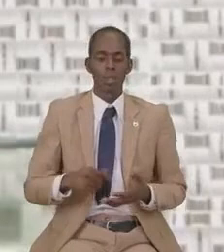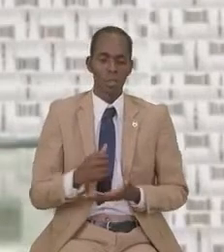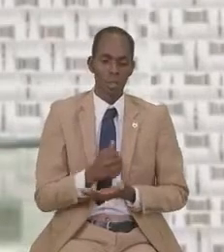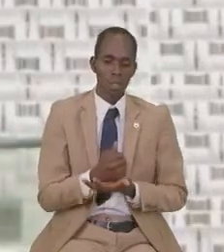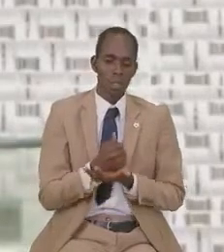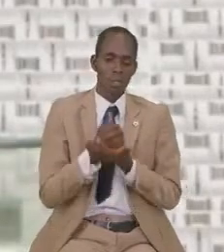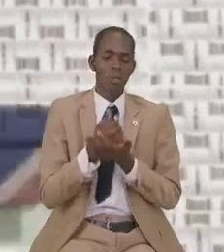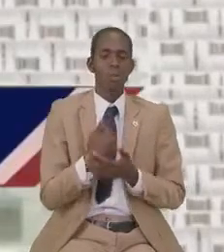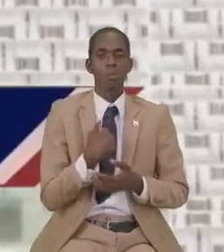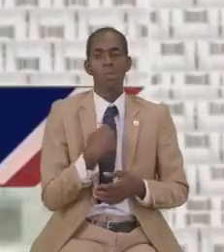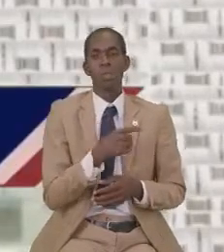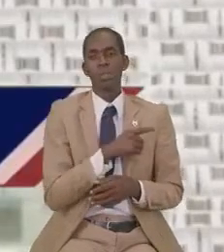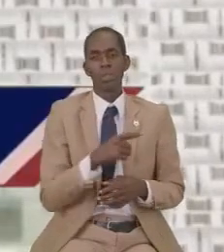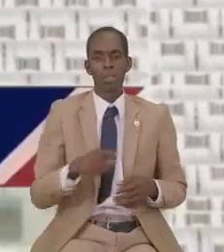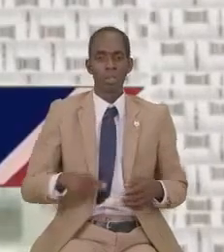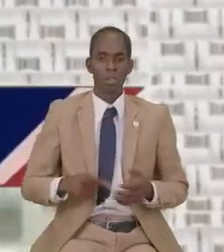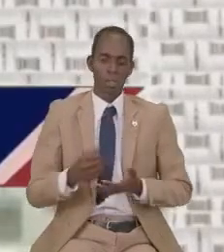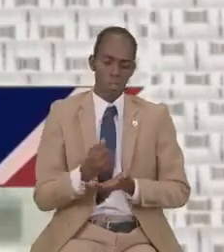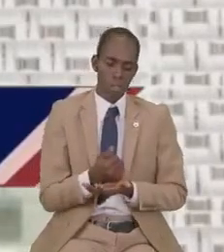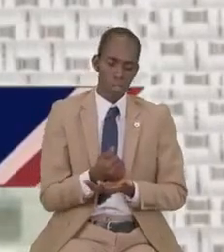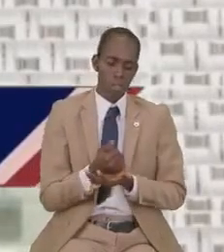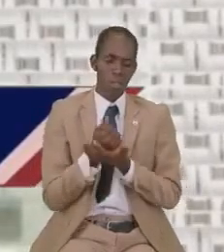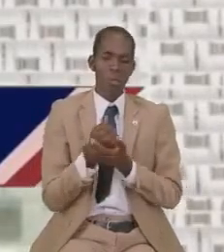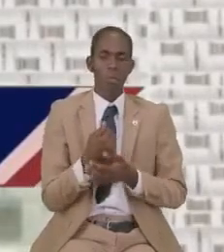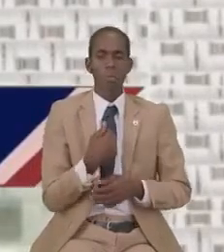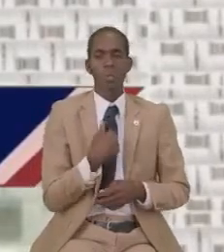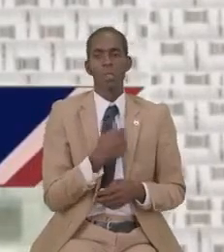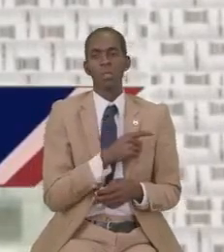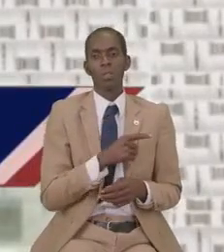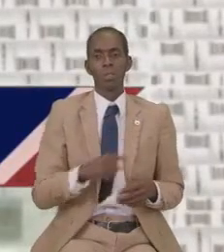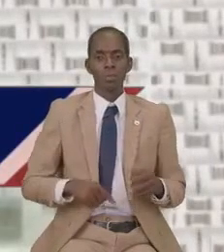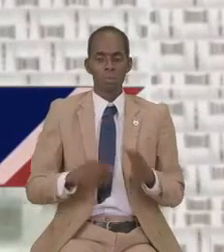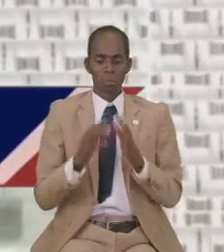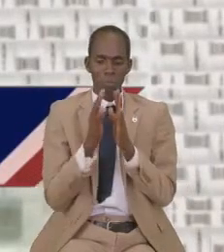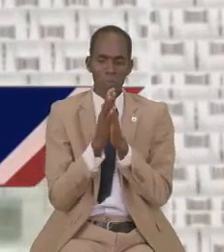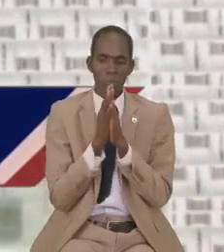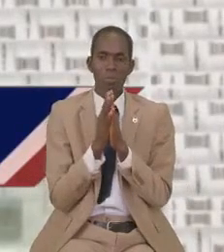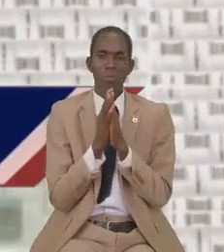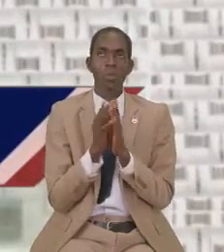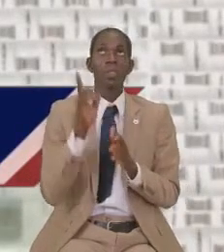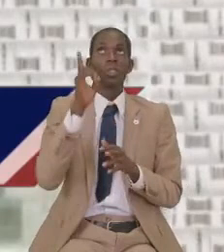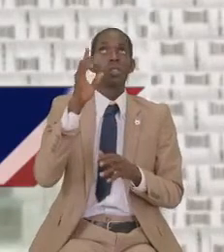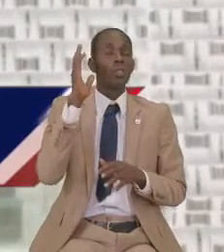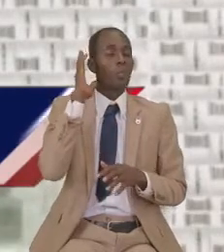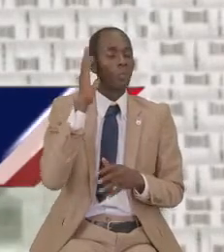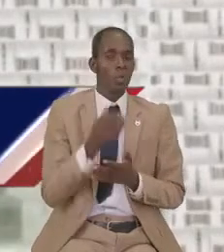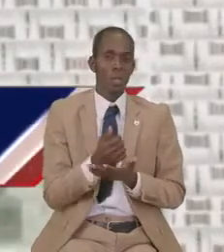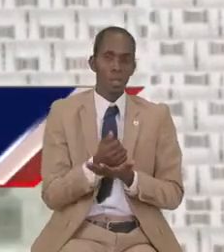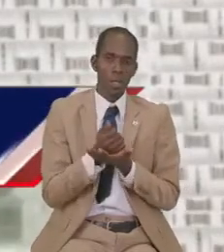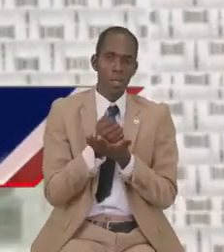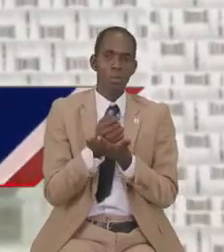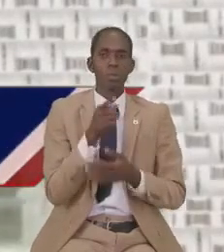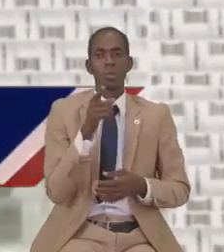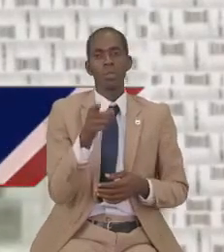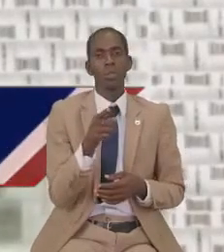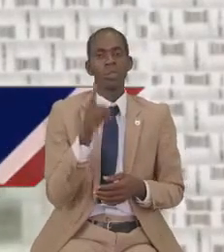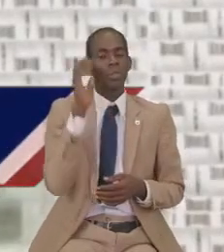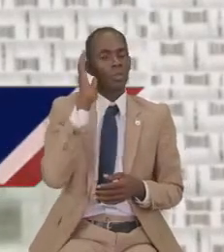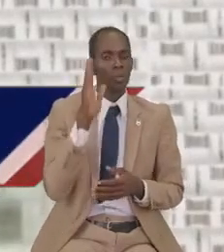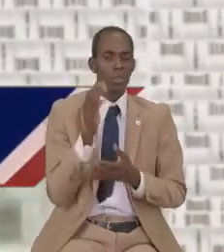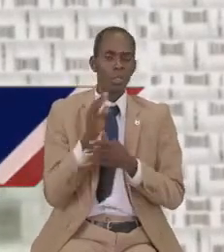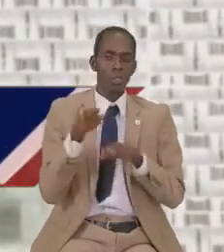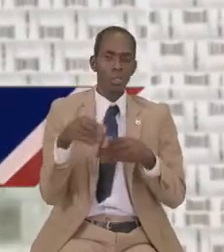me, Lord. Help me, Lord. Pray. He will help you. He will give you all